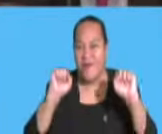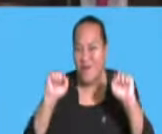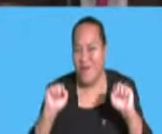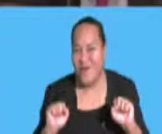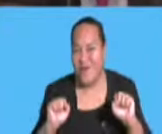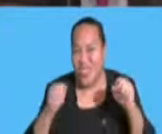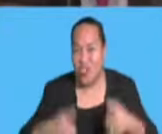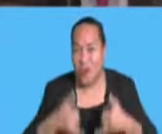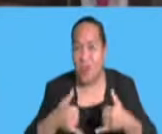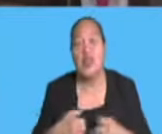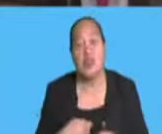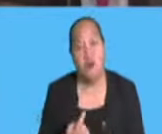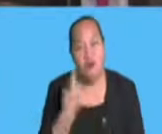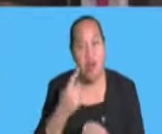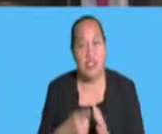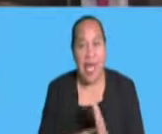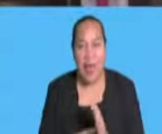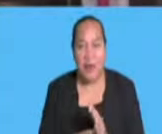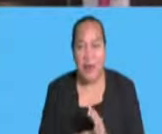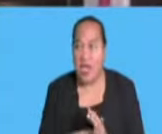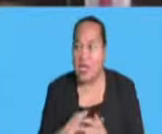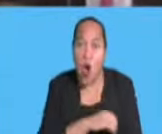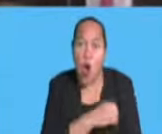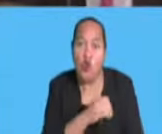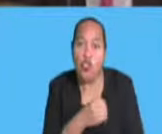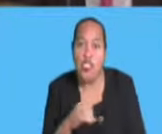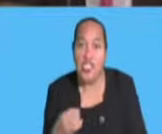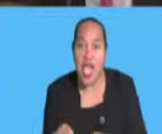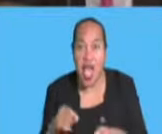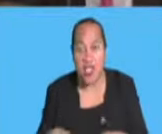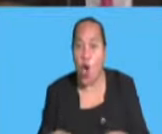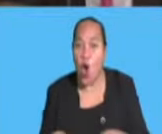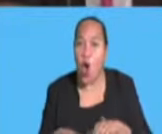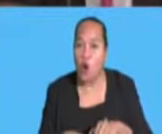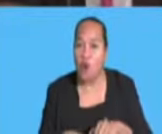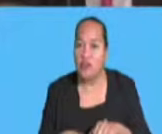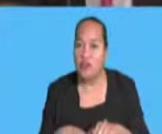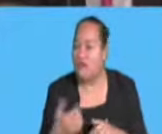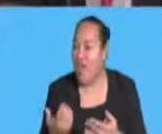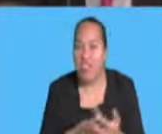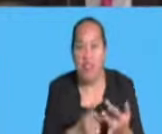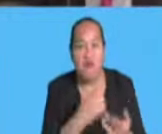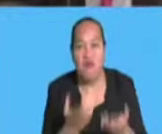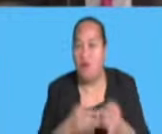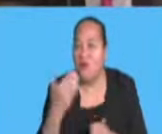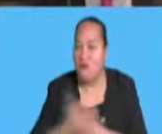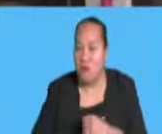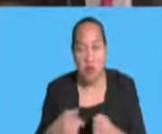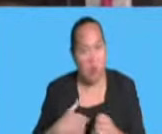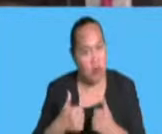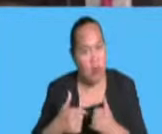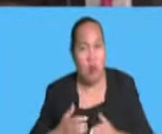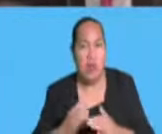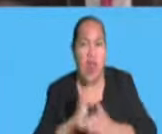said, this is the first time that any Oceania nation has hosted any world championship in any IOC at any